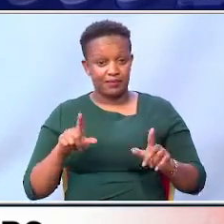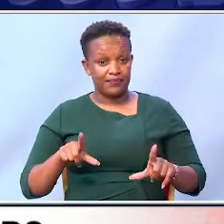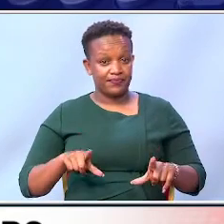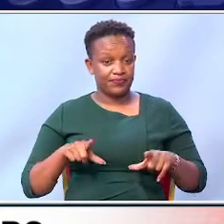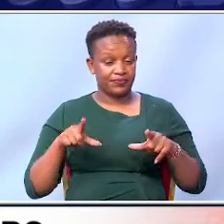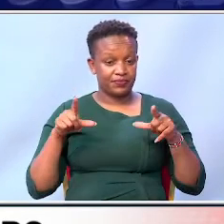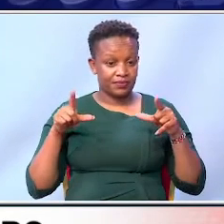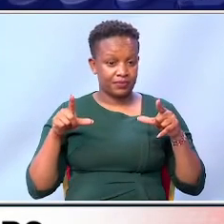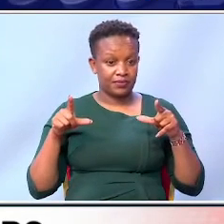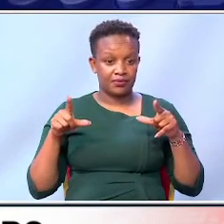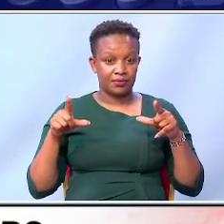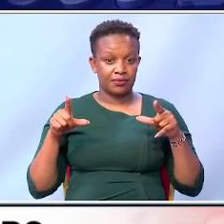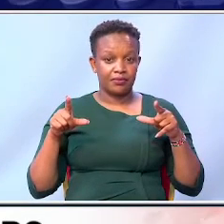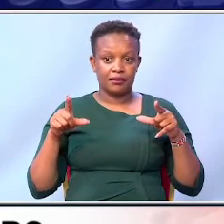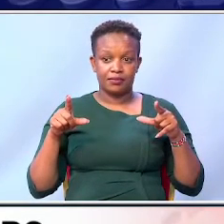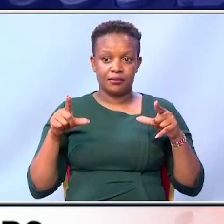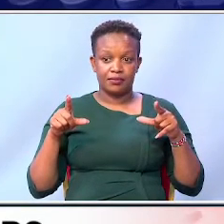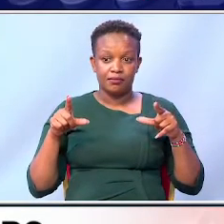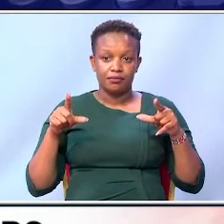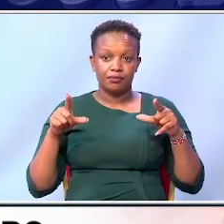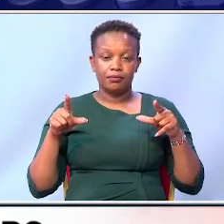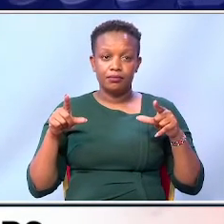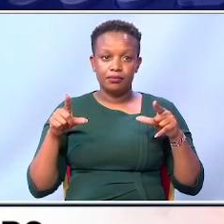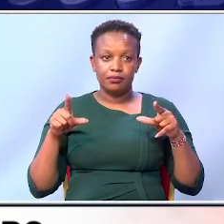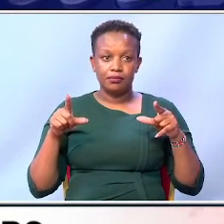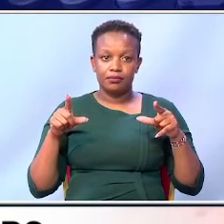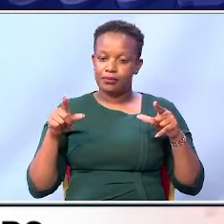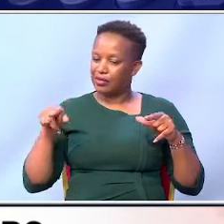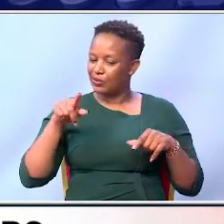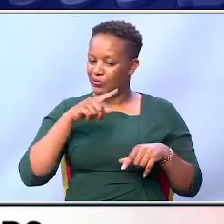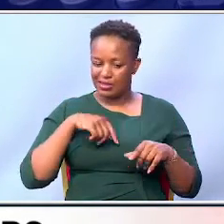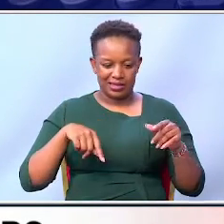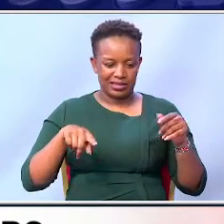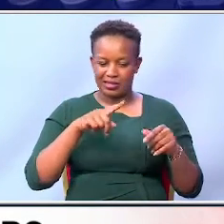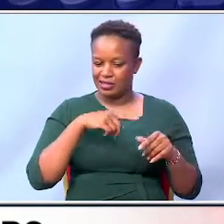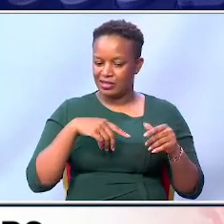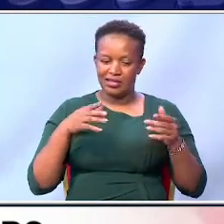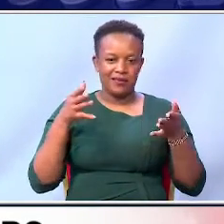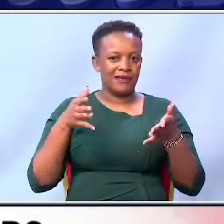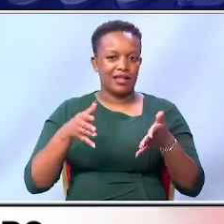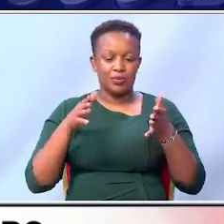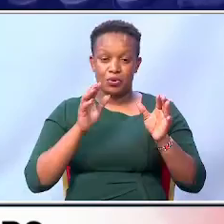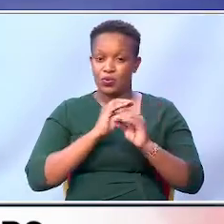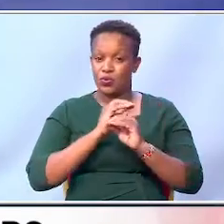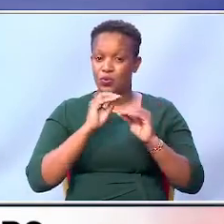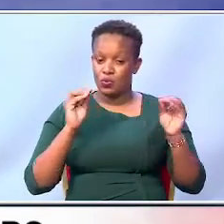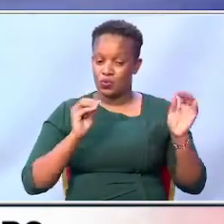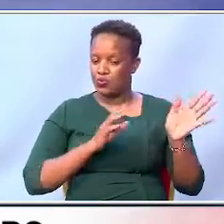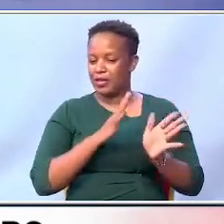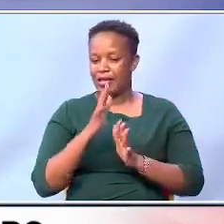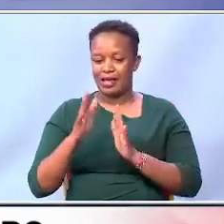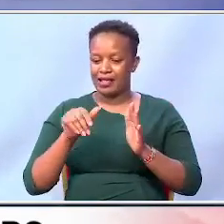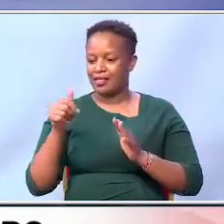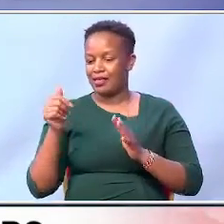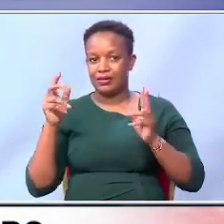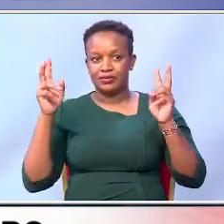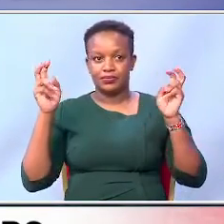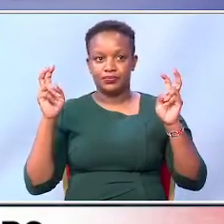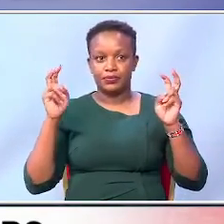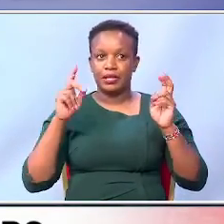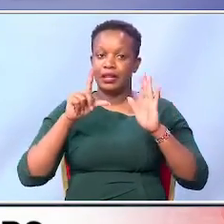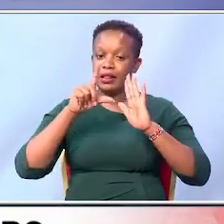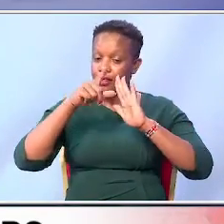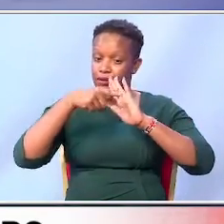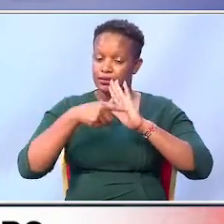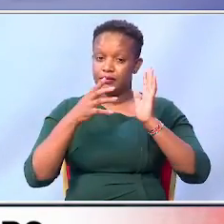sioni tutakutana kuongea wapi. Muda ushaya yoma na teams za kipanga. Hours later, the president,